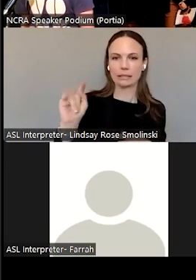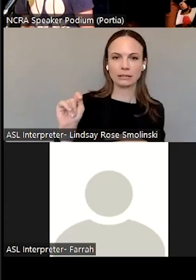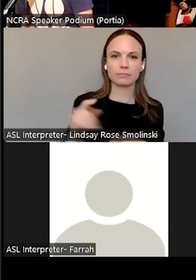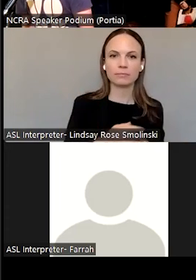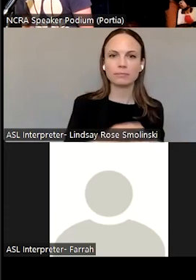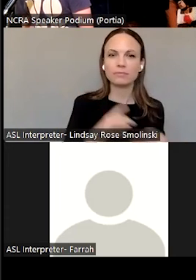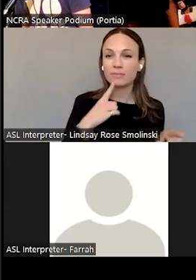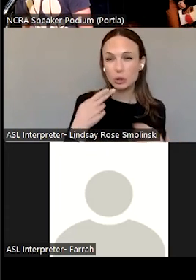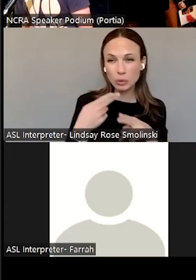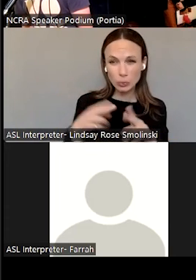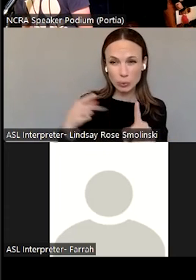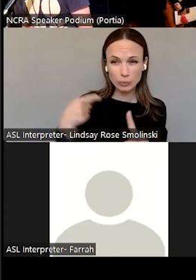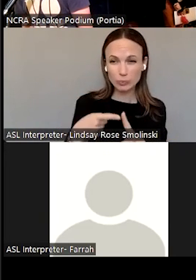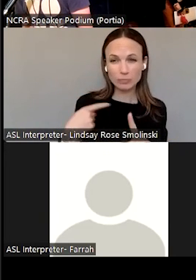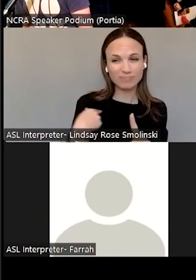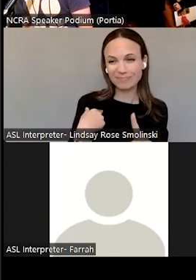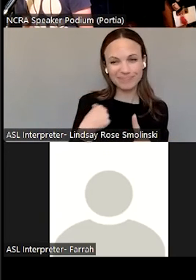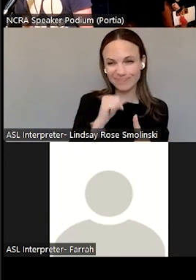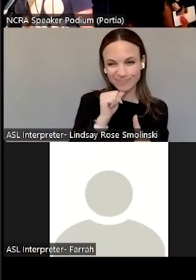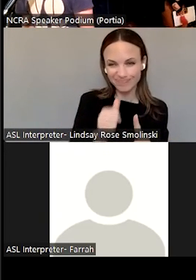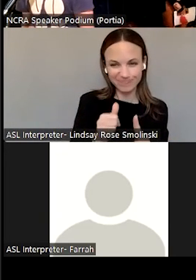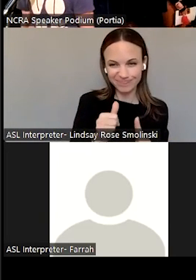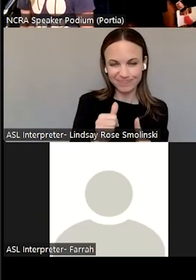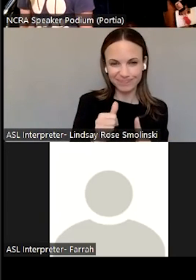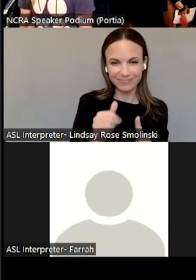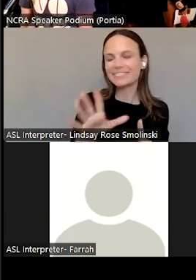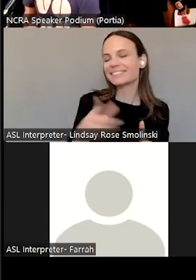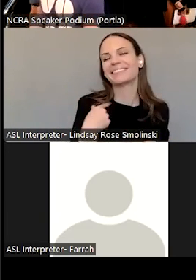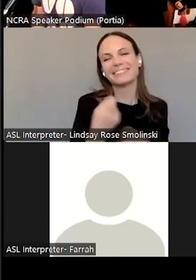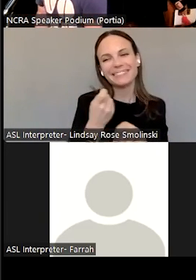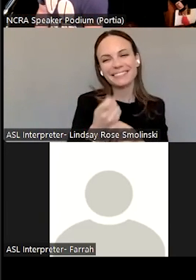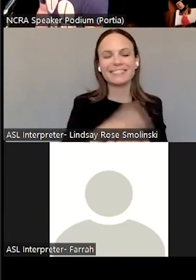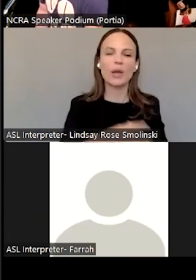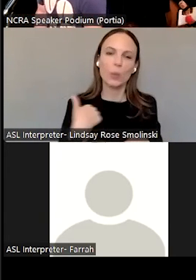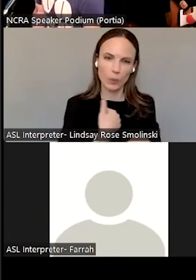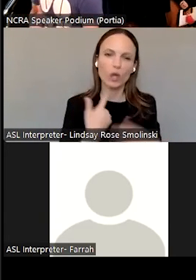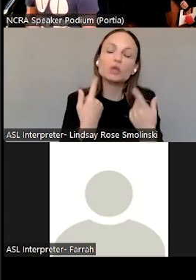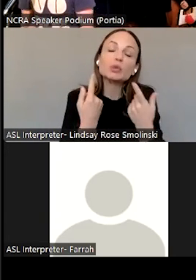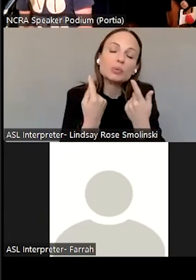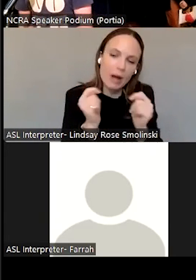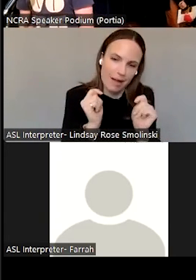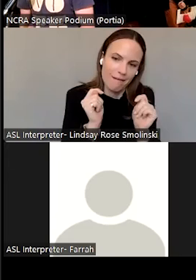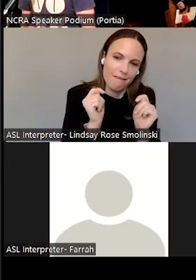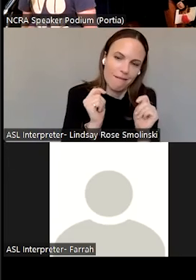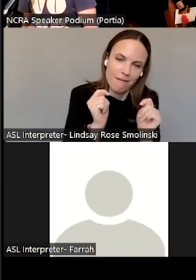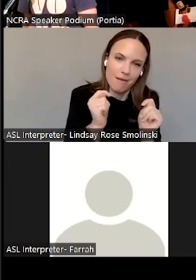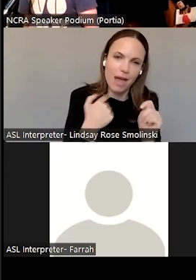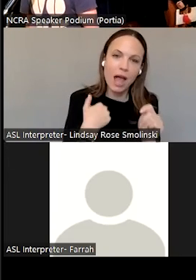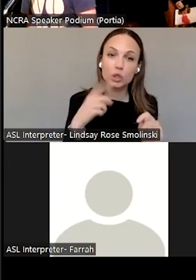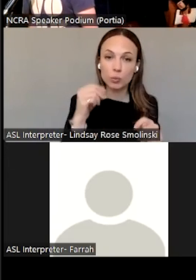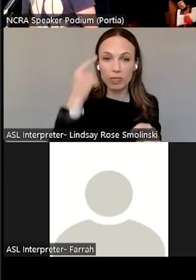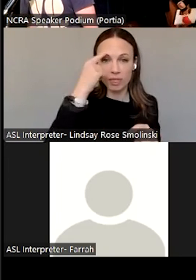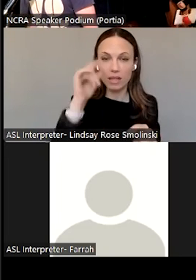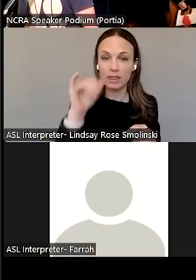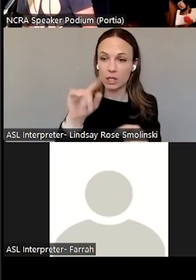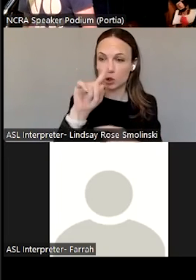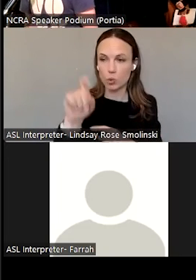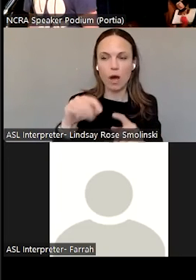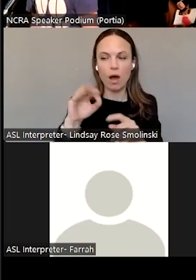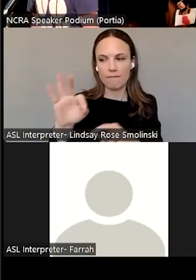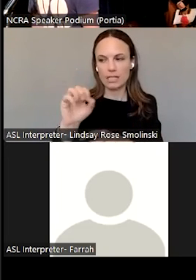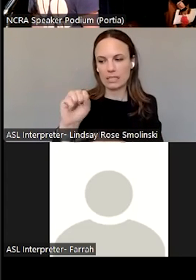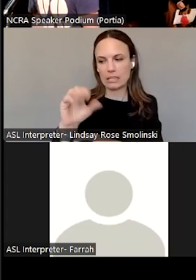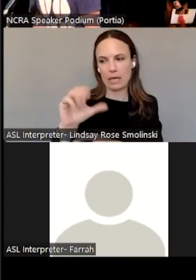The short and quick answer is we don't. No, I'm just kidding. We do try, and I do think it is a question of scale.